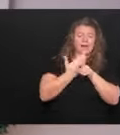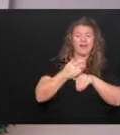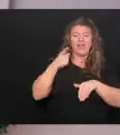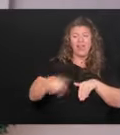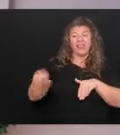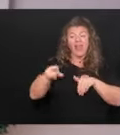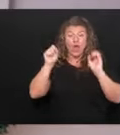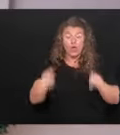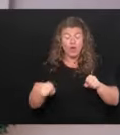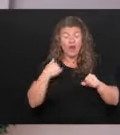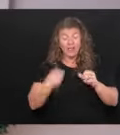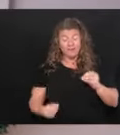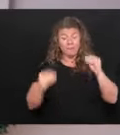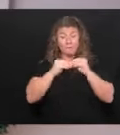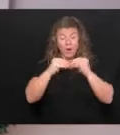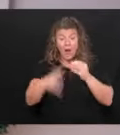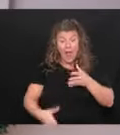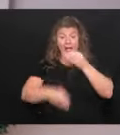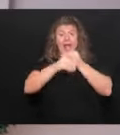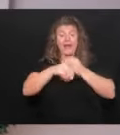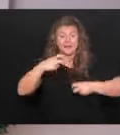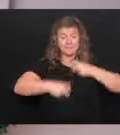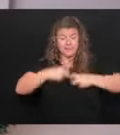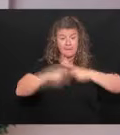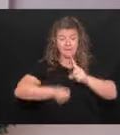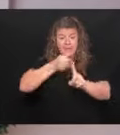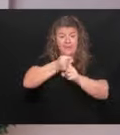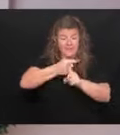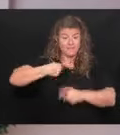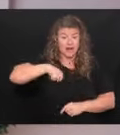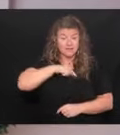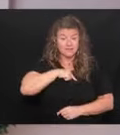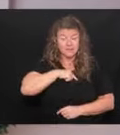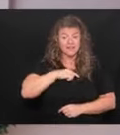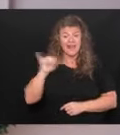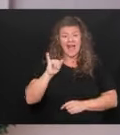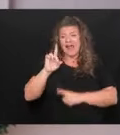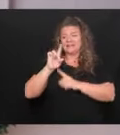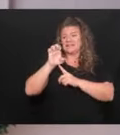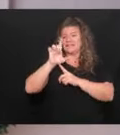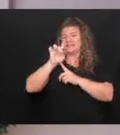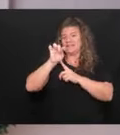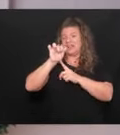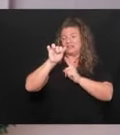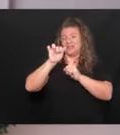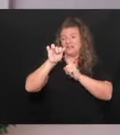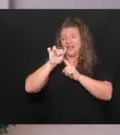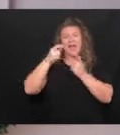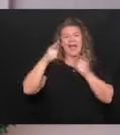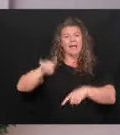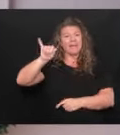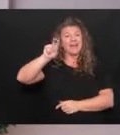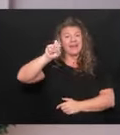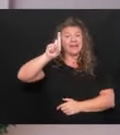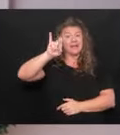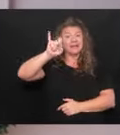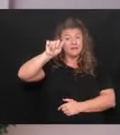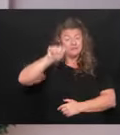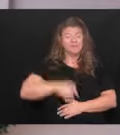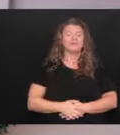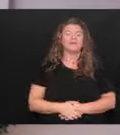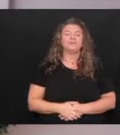more problematic properties for us as the Delta variant arose in India. I would say